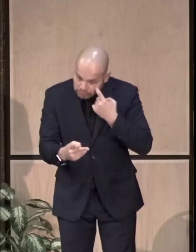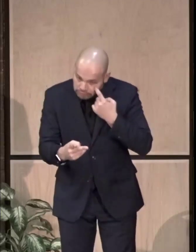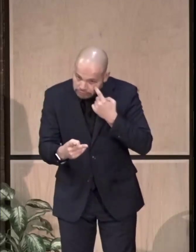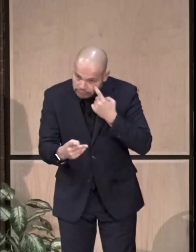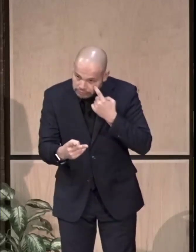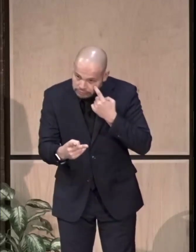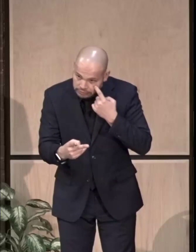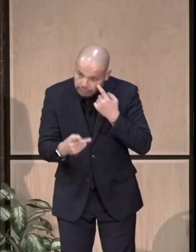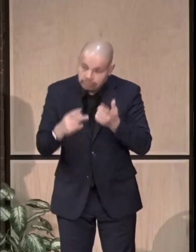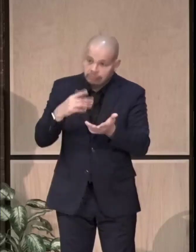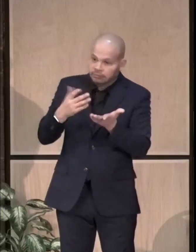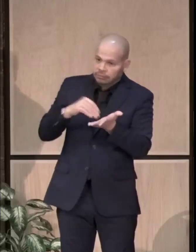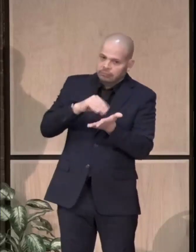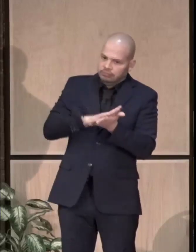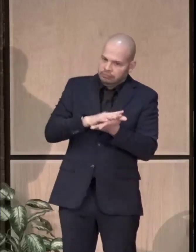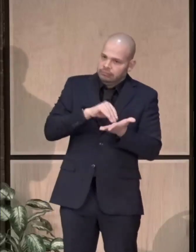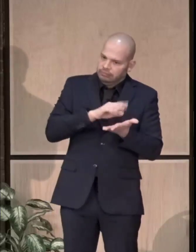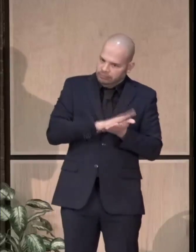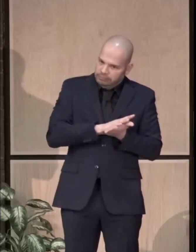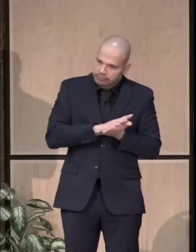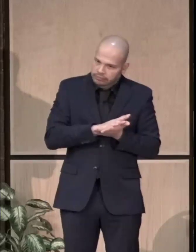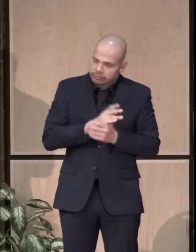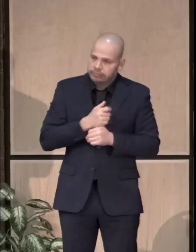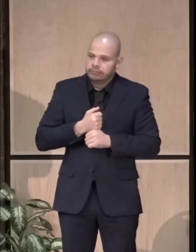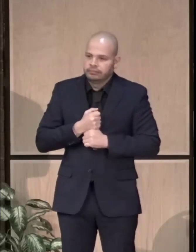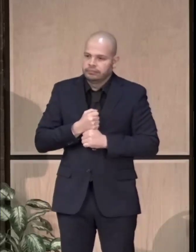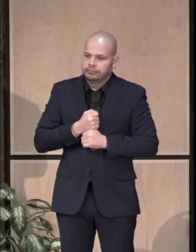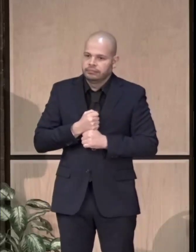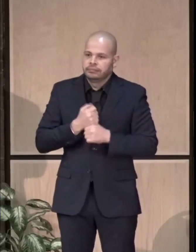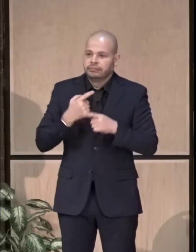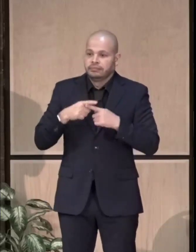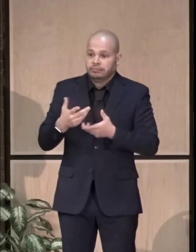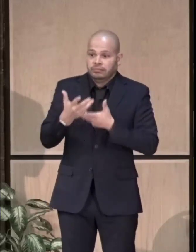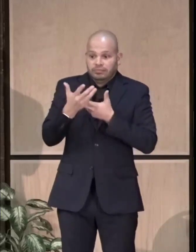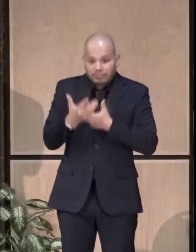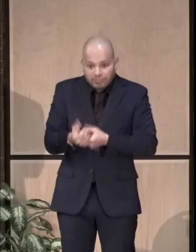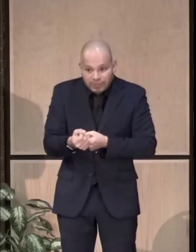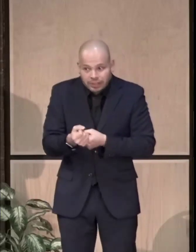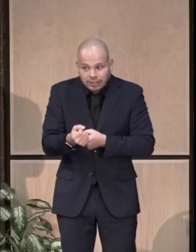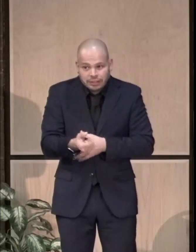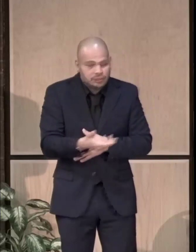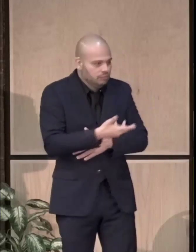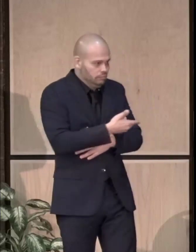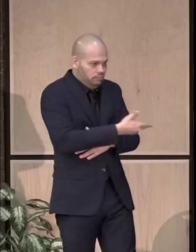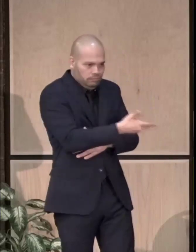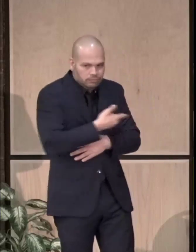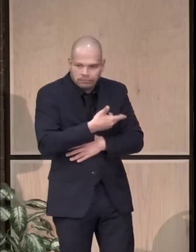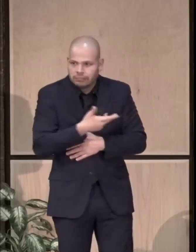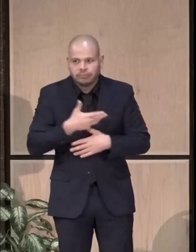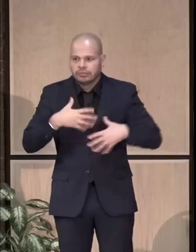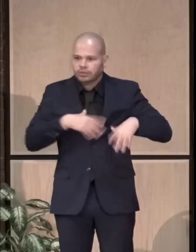ultimately rely on them to make their decisions on what they wanted to do based on the information they had.